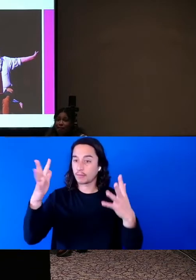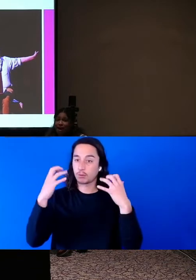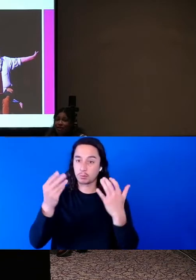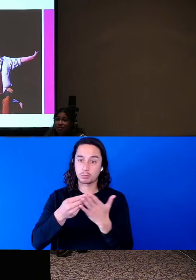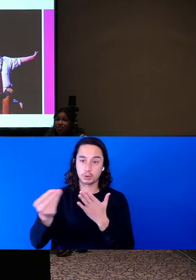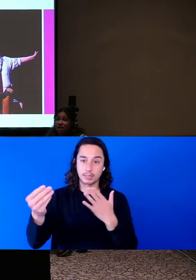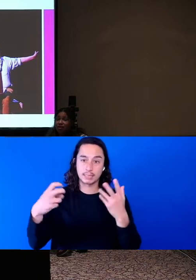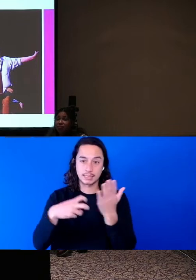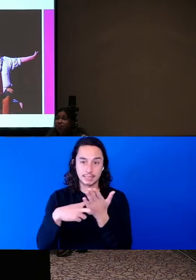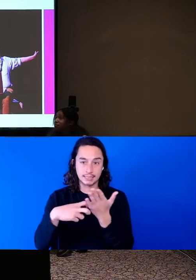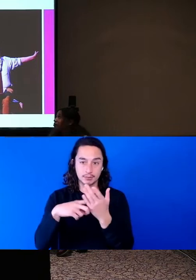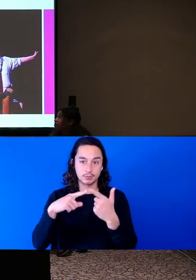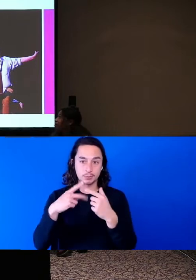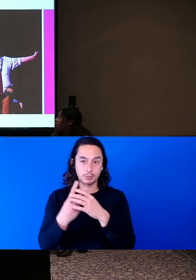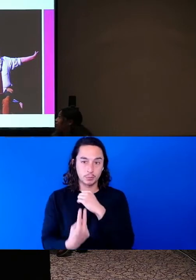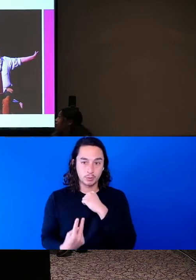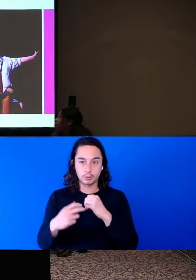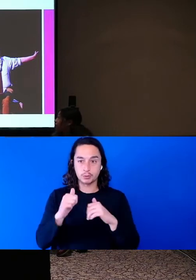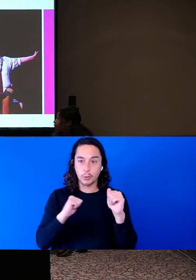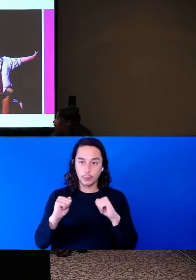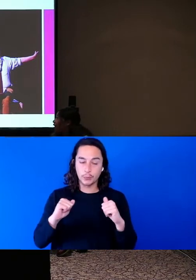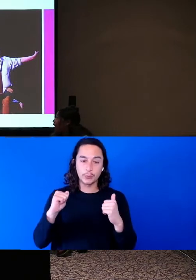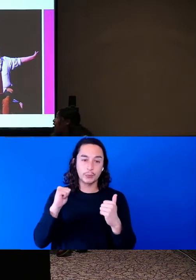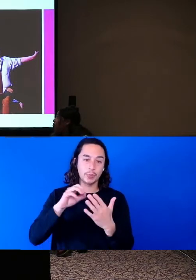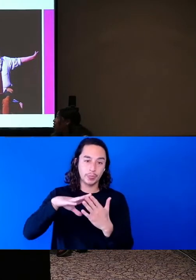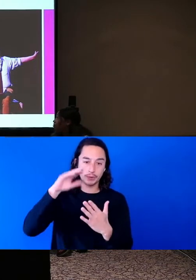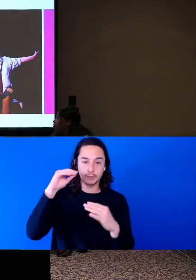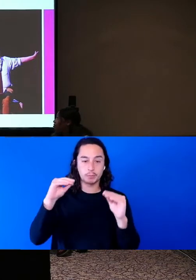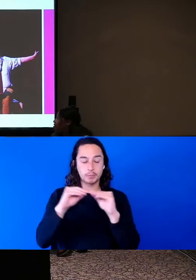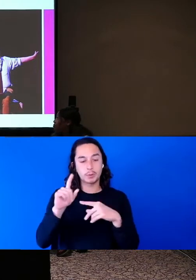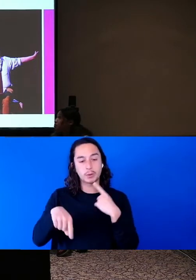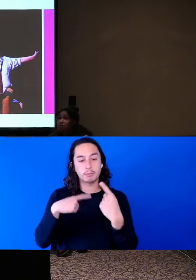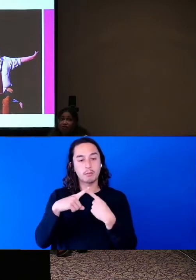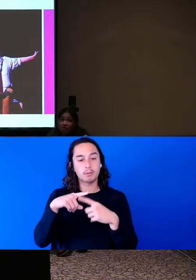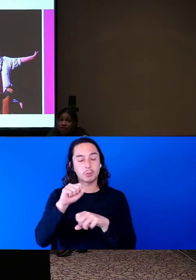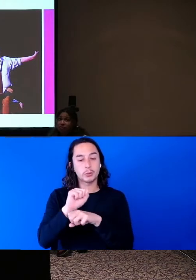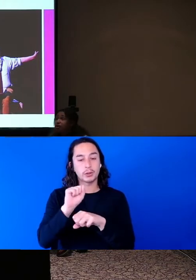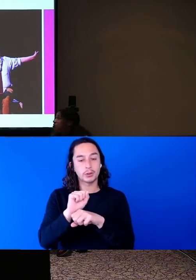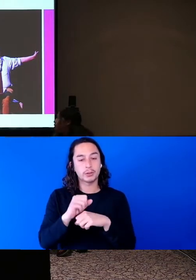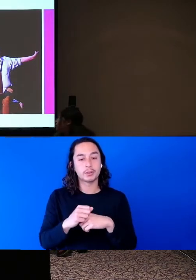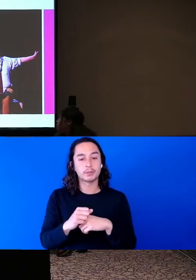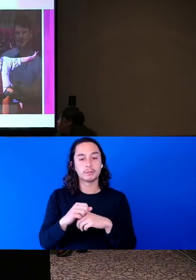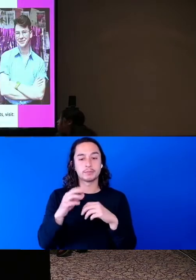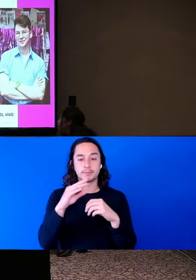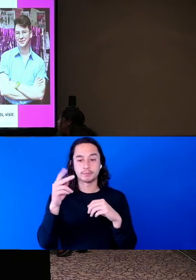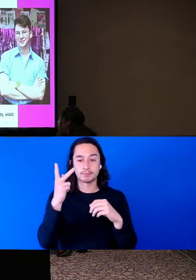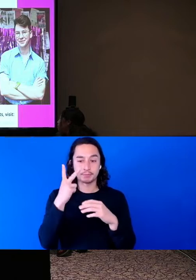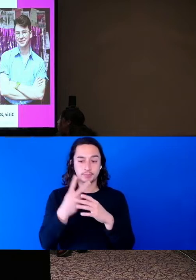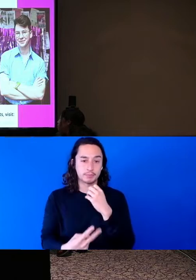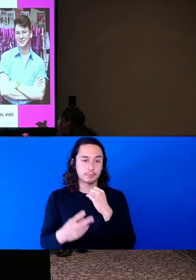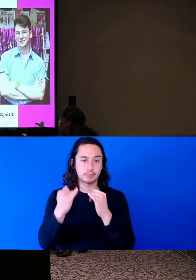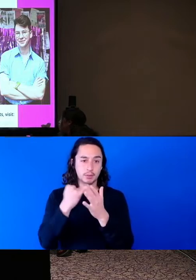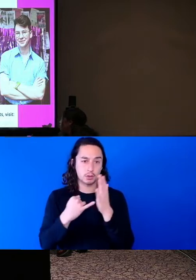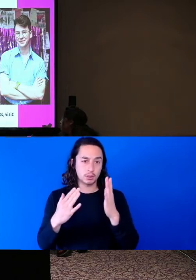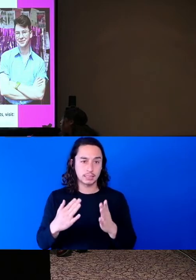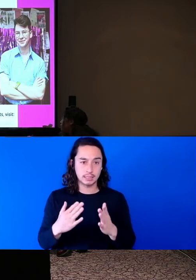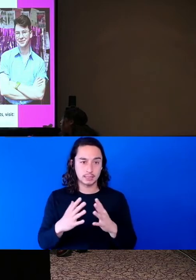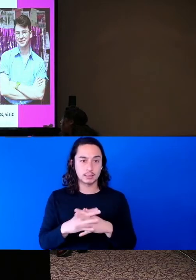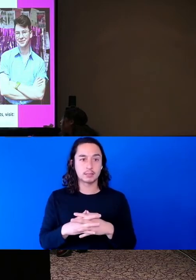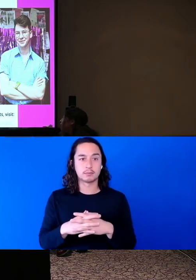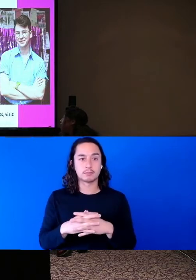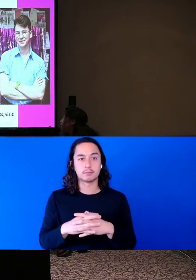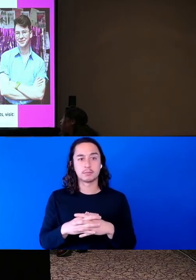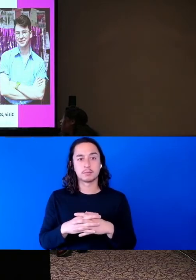learn more about the work, also see both of these artist bios, you can